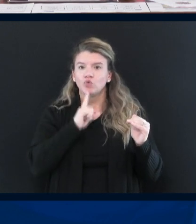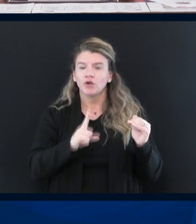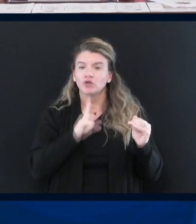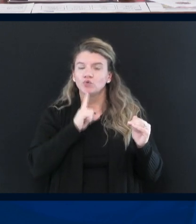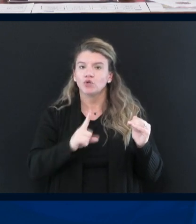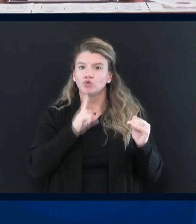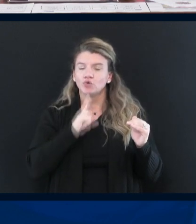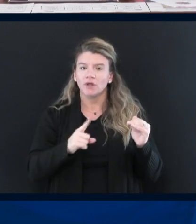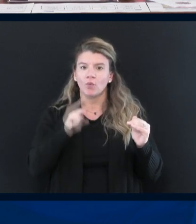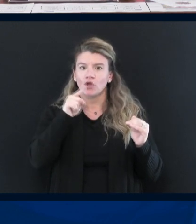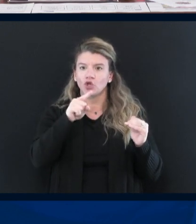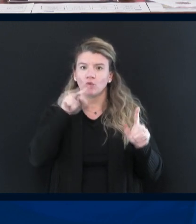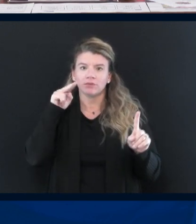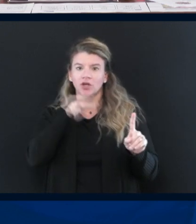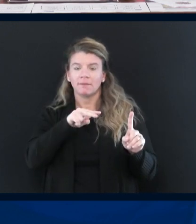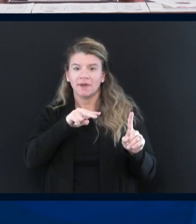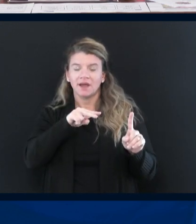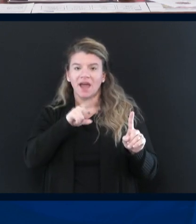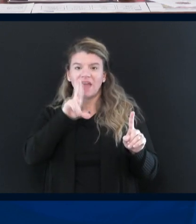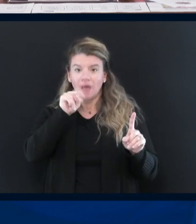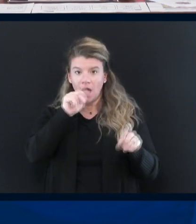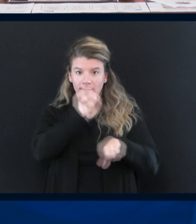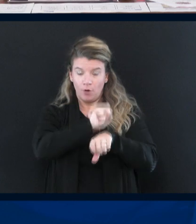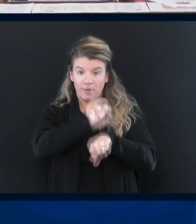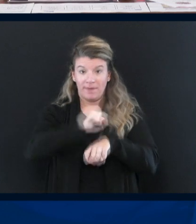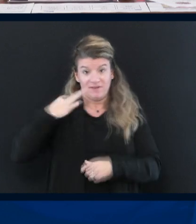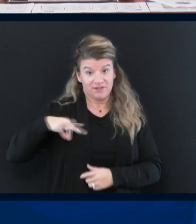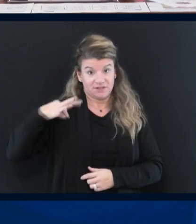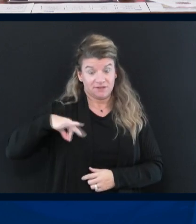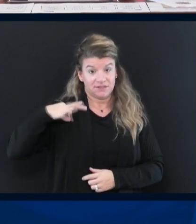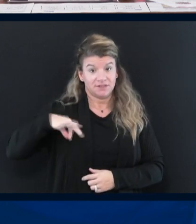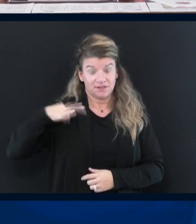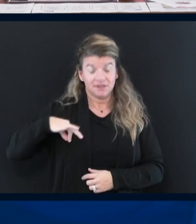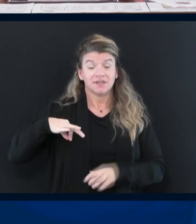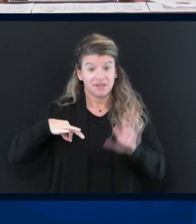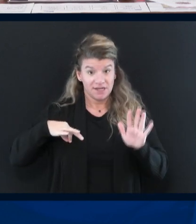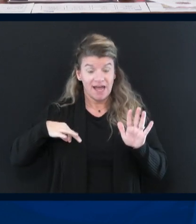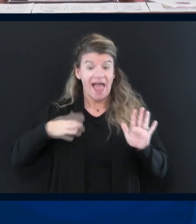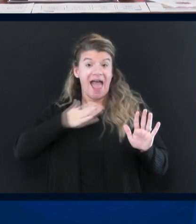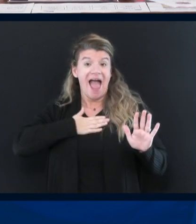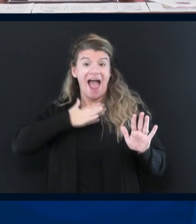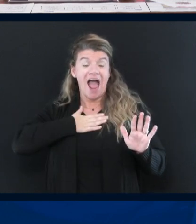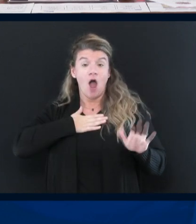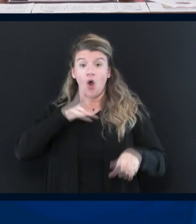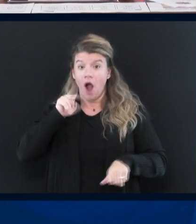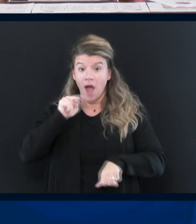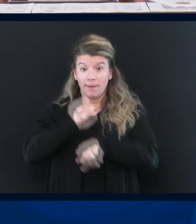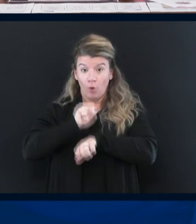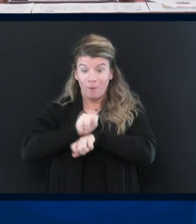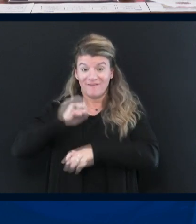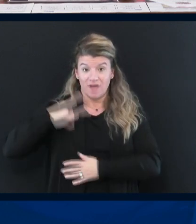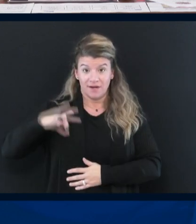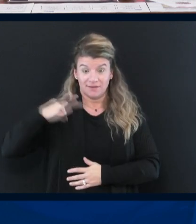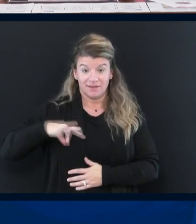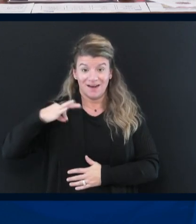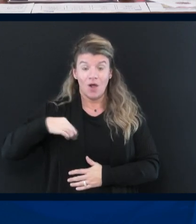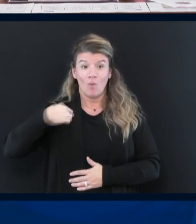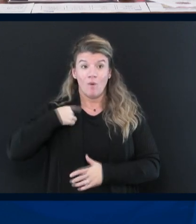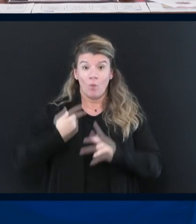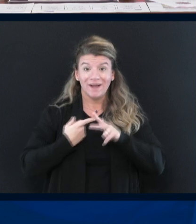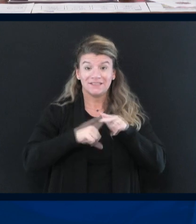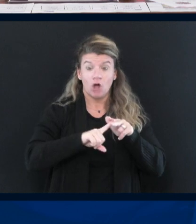the standpoint of unemployment benefits, our unemployment fund, when we